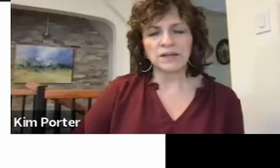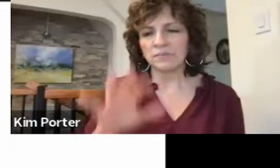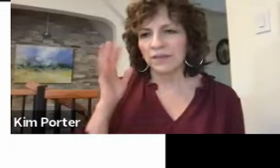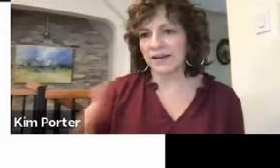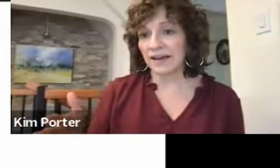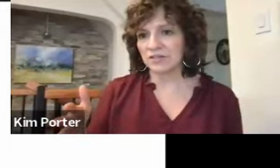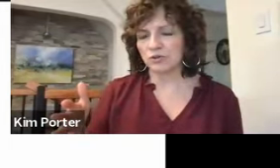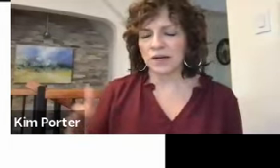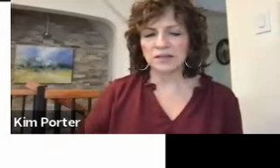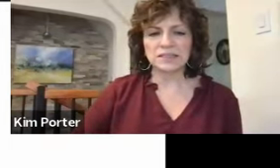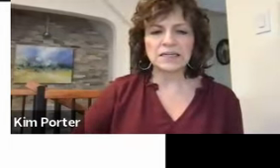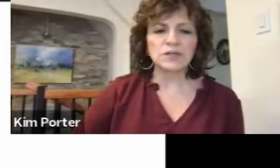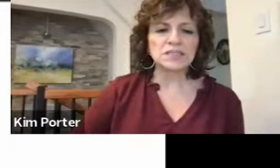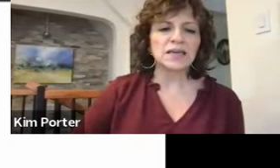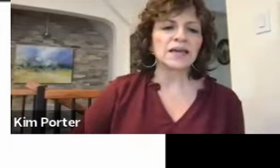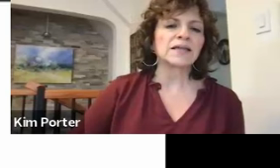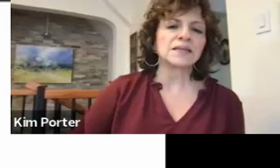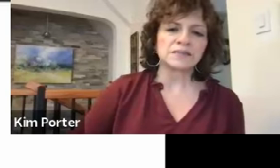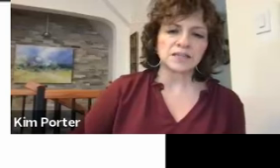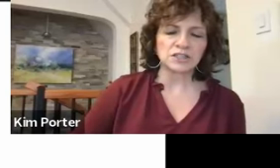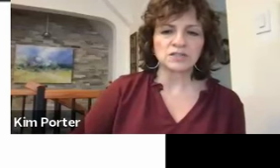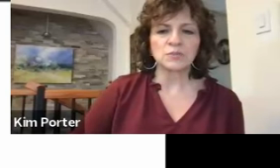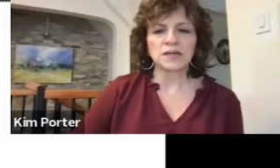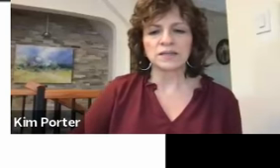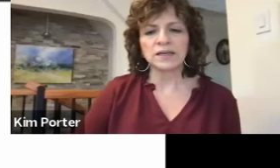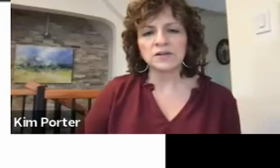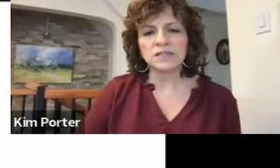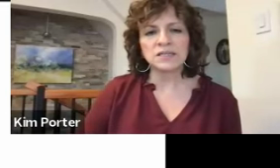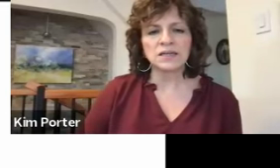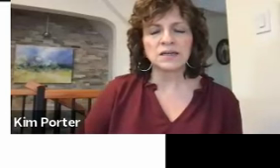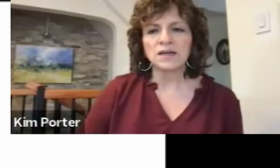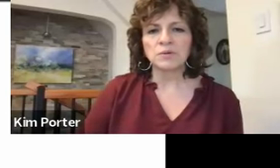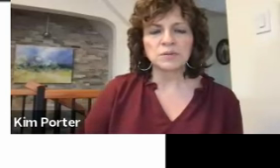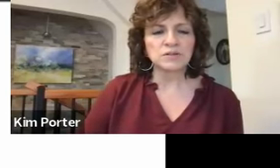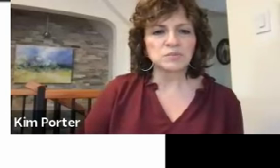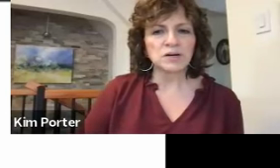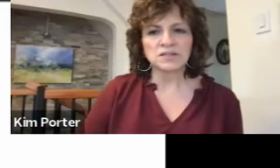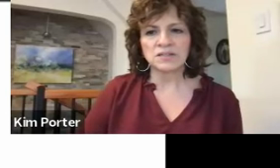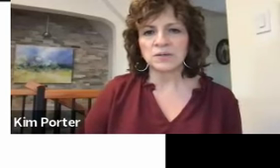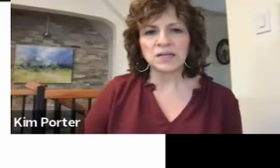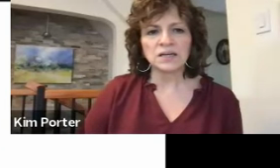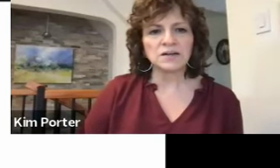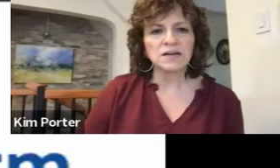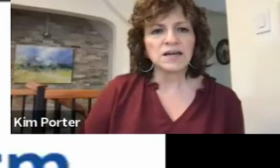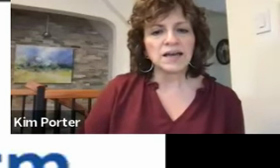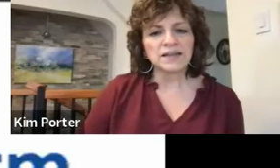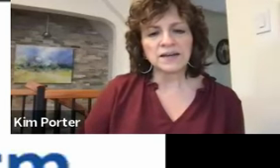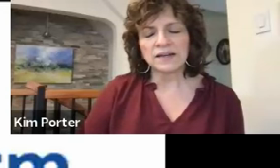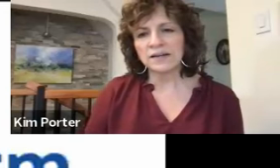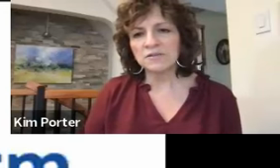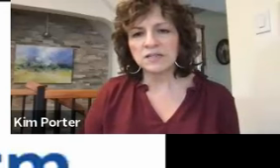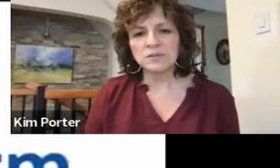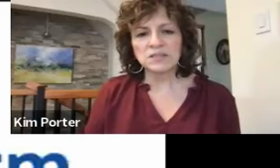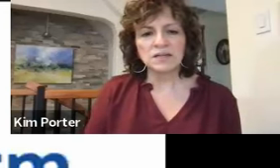be, that is dramatically decreasing, and legalization is dramatically increasing. Probably no surprise to anyone here. And